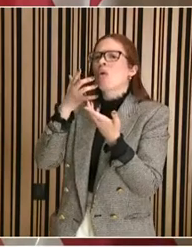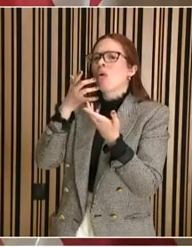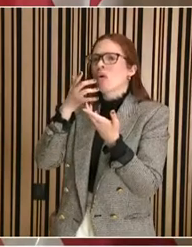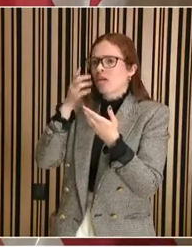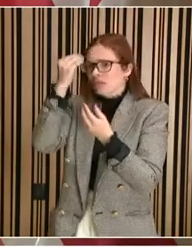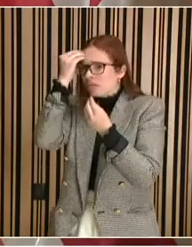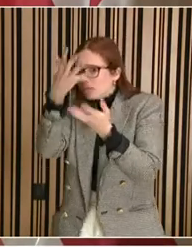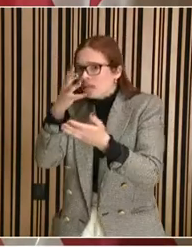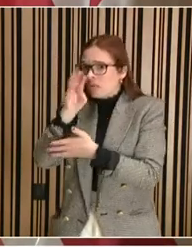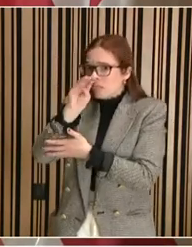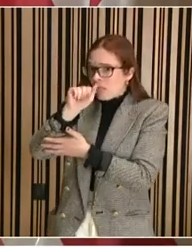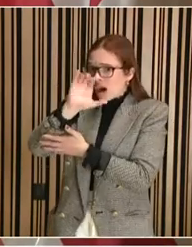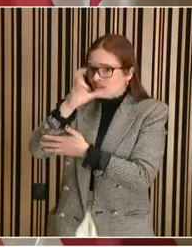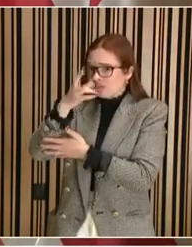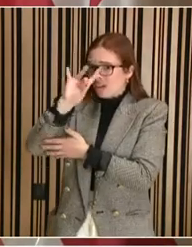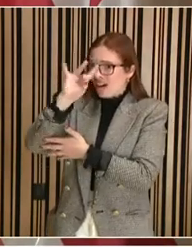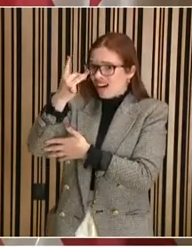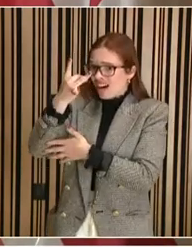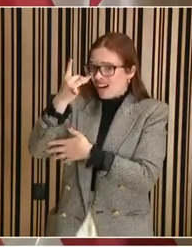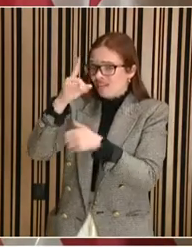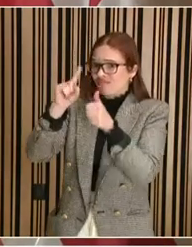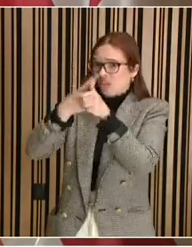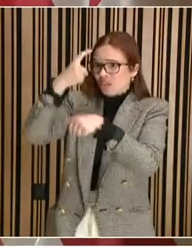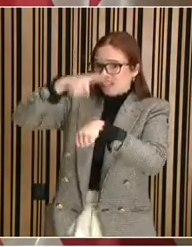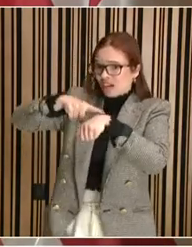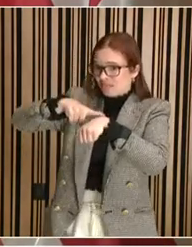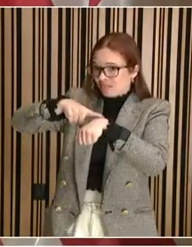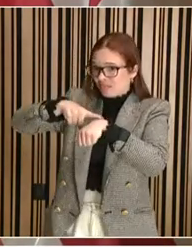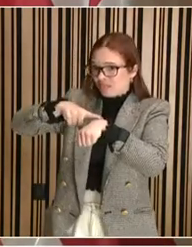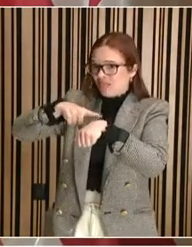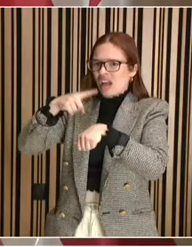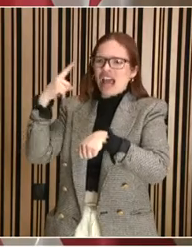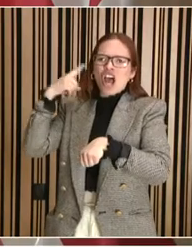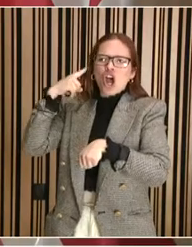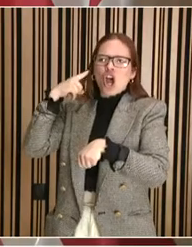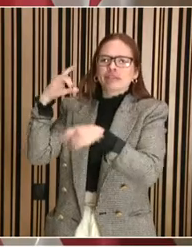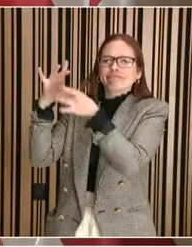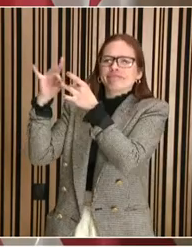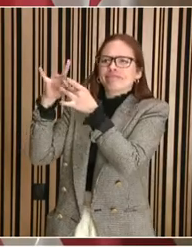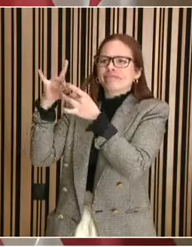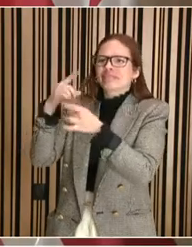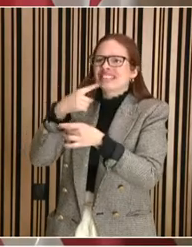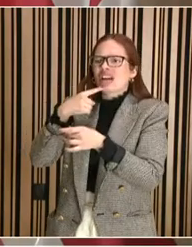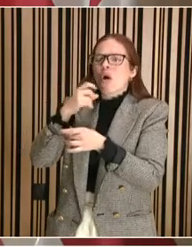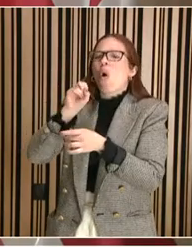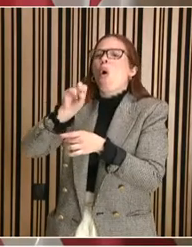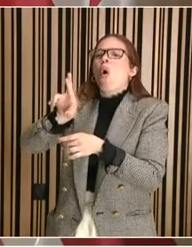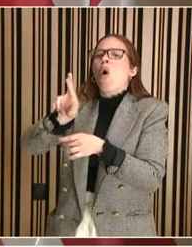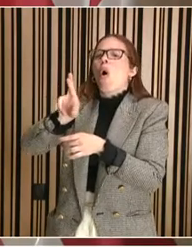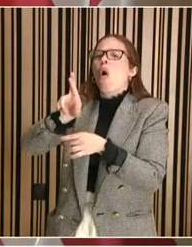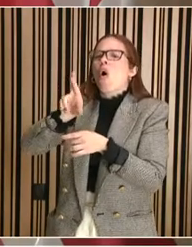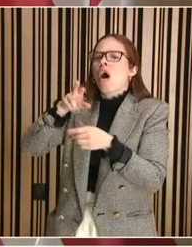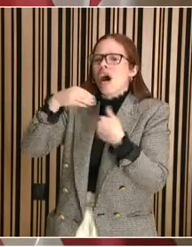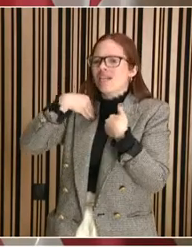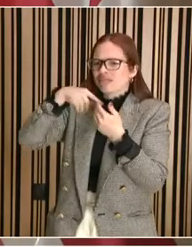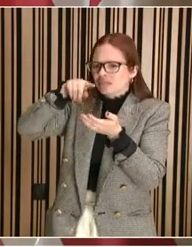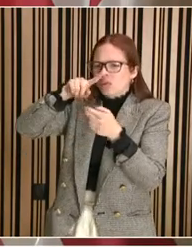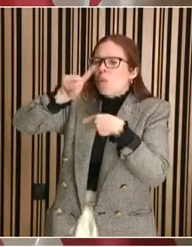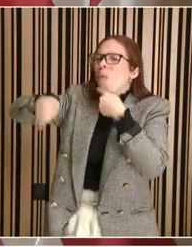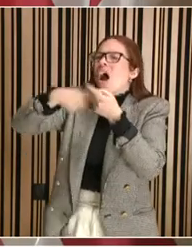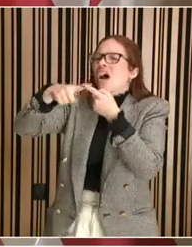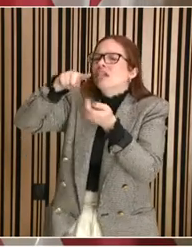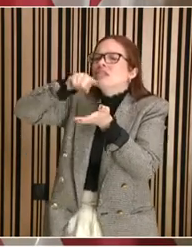current allegations. The mayor orders the investigation on March 9th. When was Mr. Falcecchio notified that there had been allegations